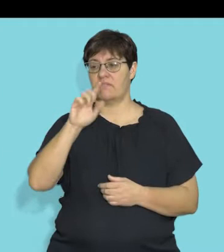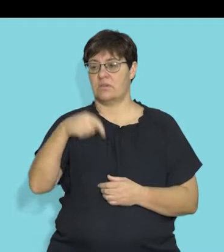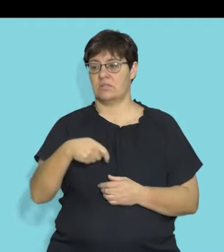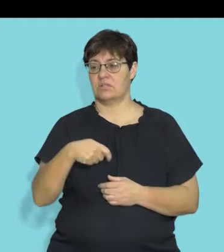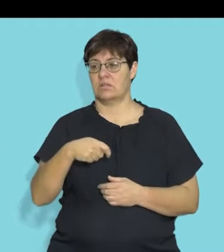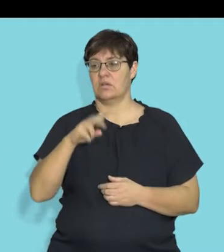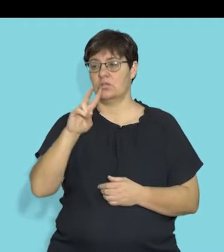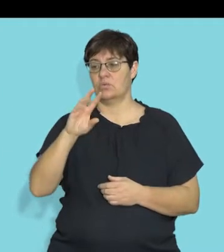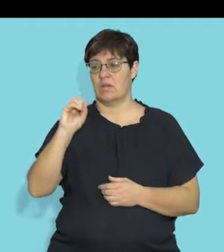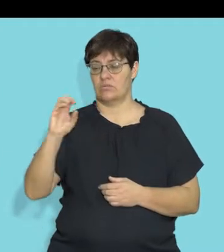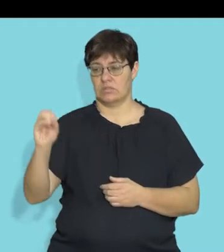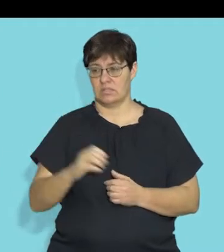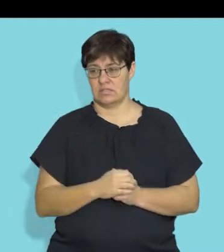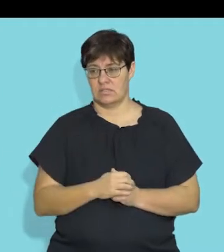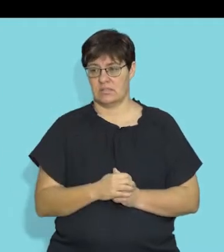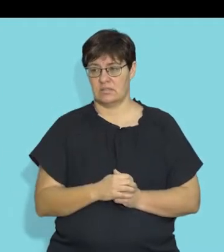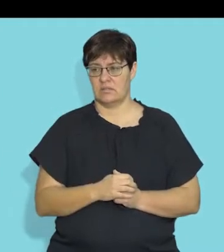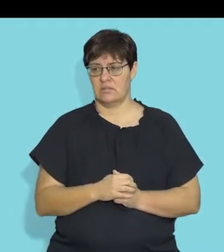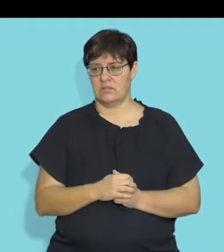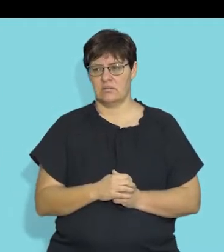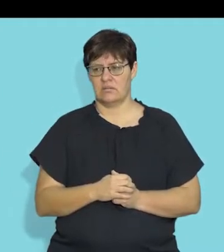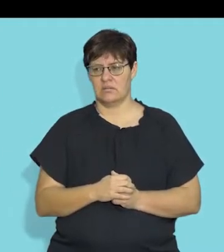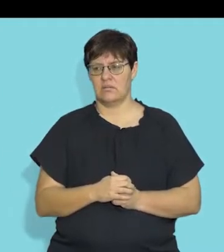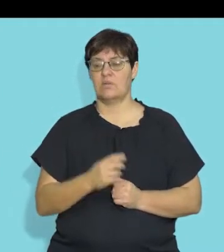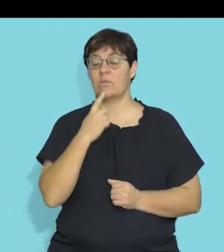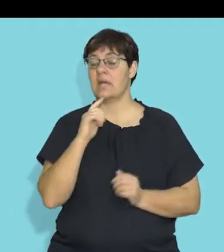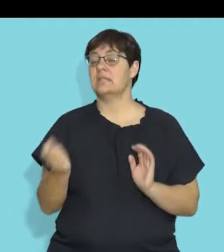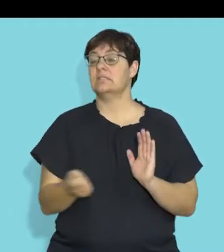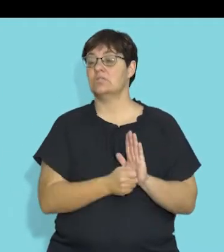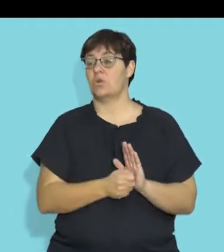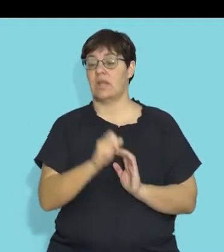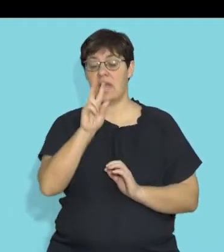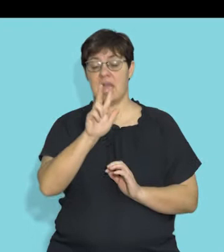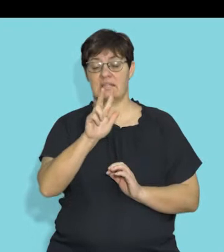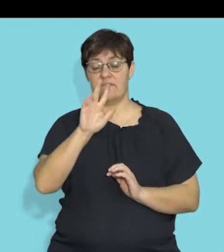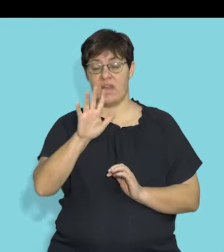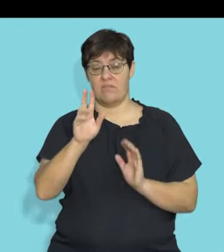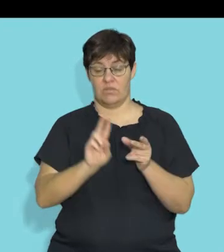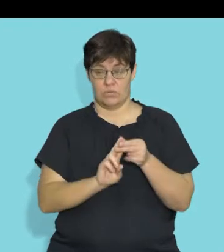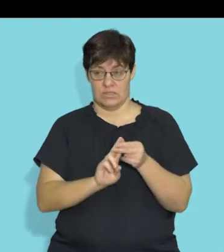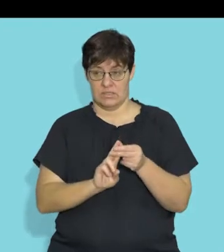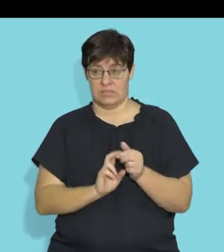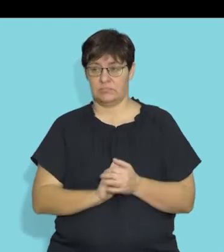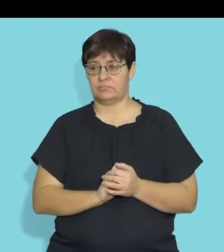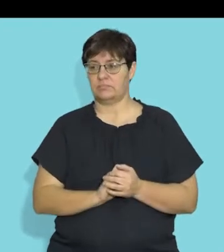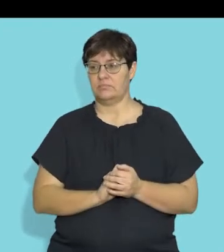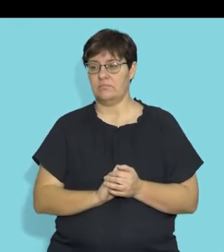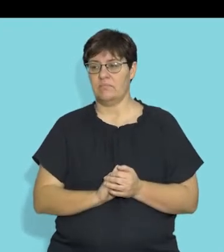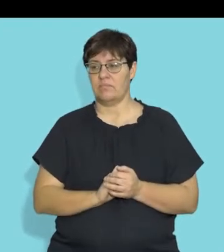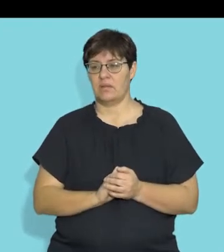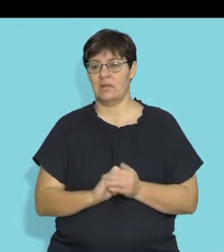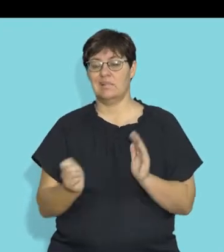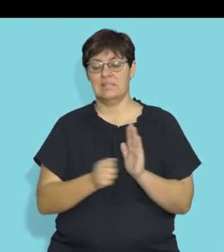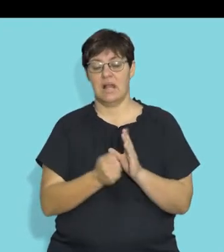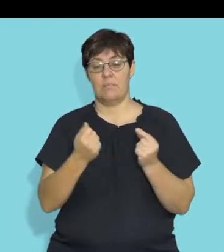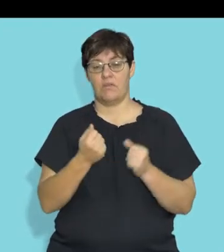95,200. Okay, what's that again? I said we sold 85 units, as we can see here, and the selling price per radio